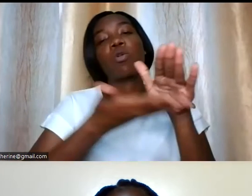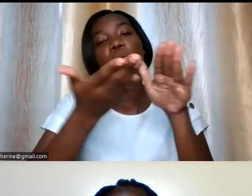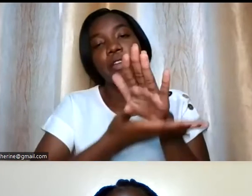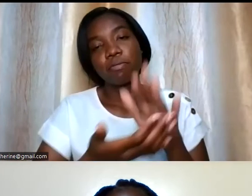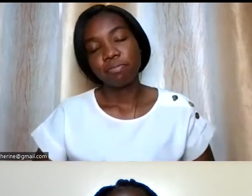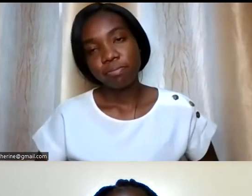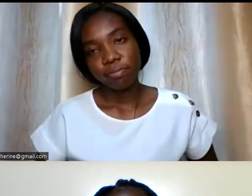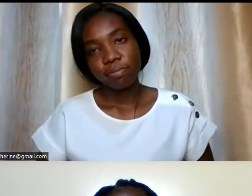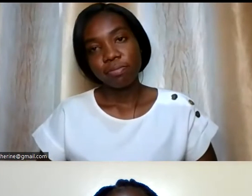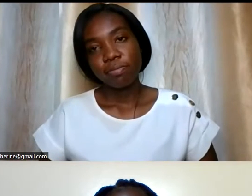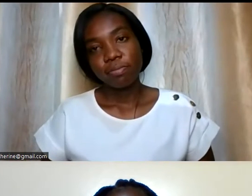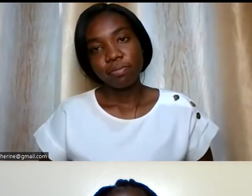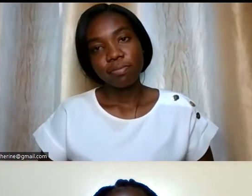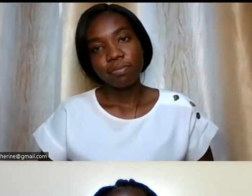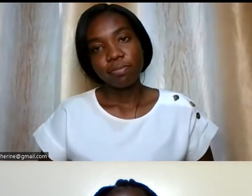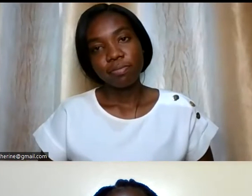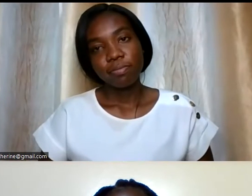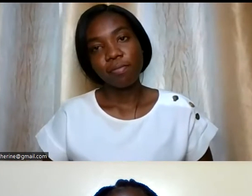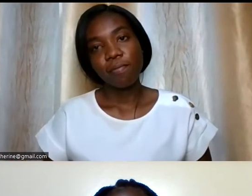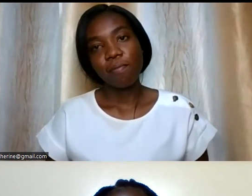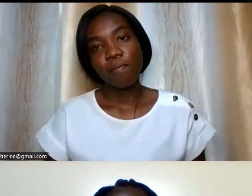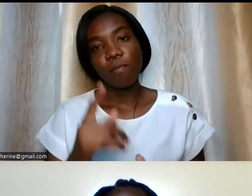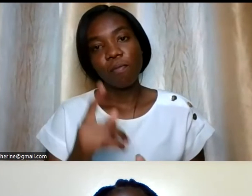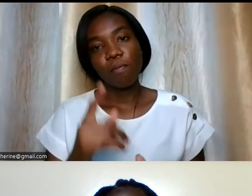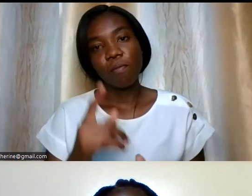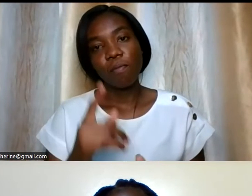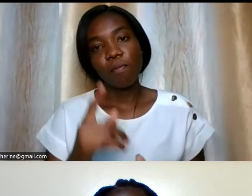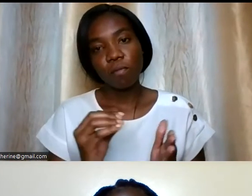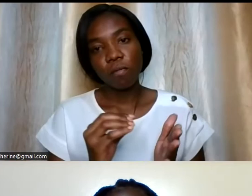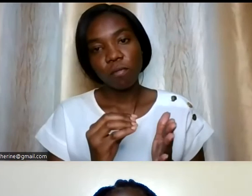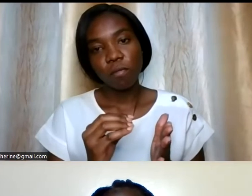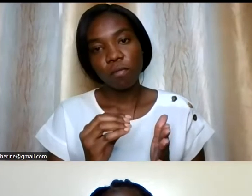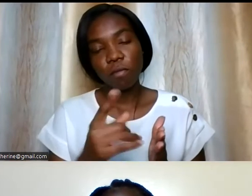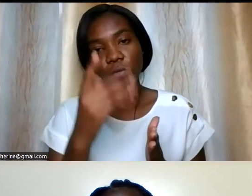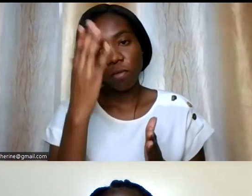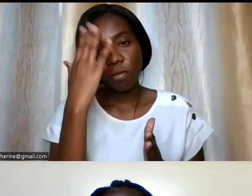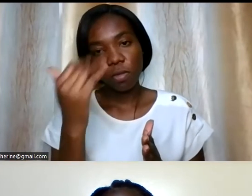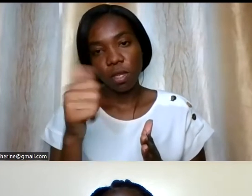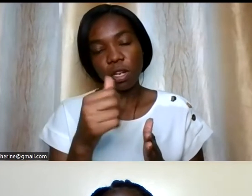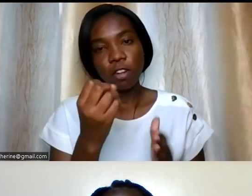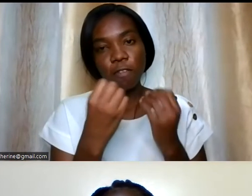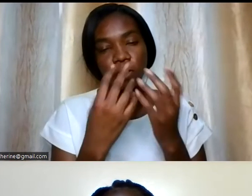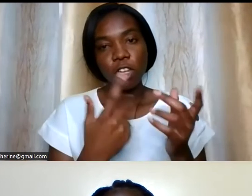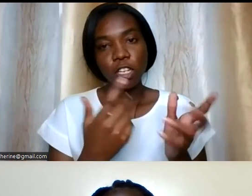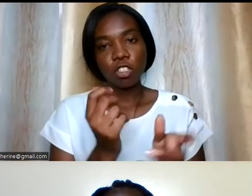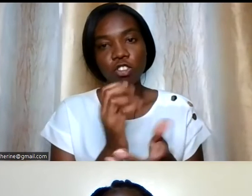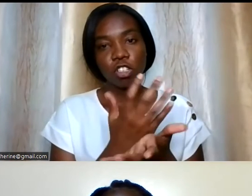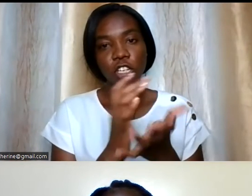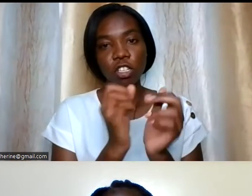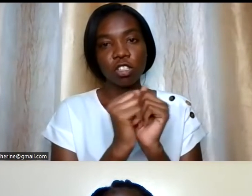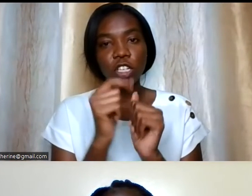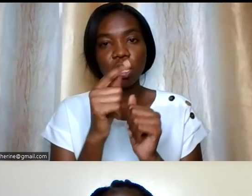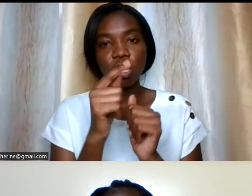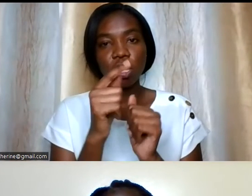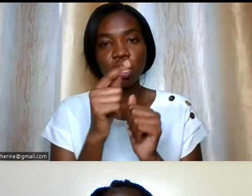That will keep them committed. That, whatever information we are sharing with you is for the